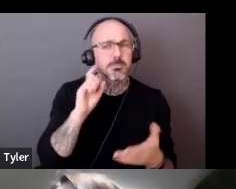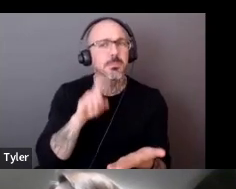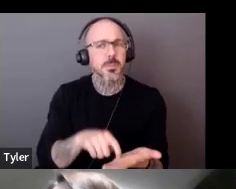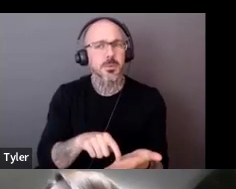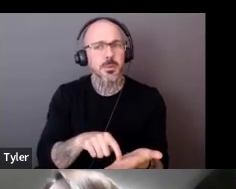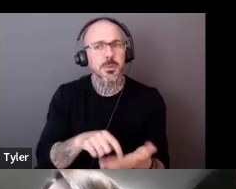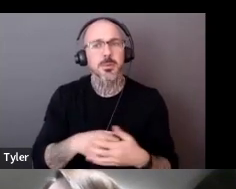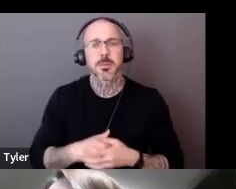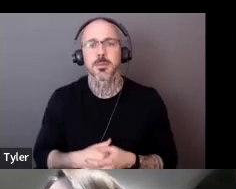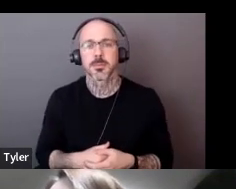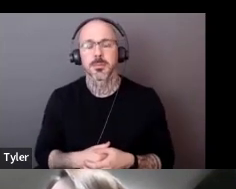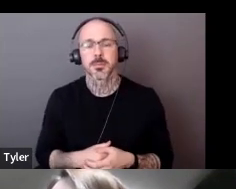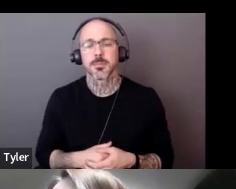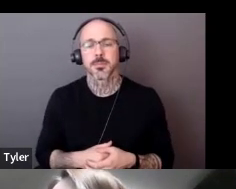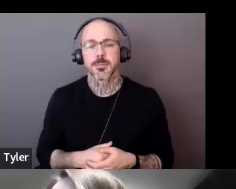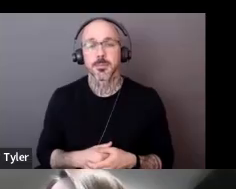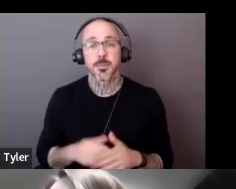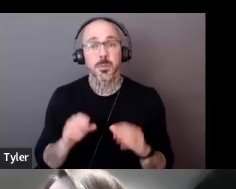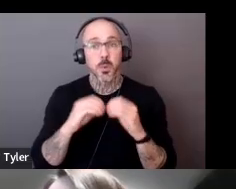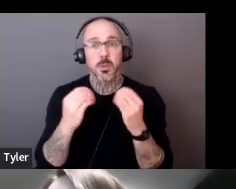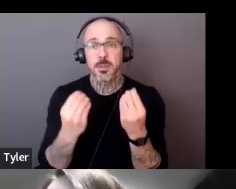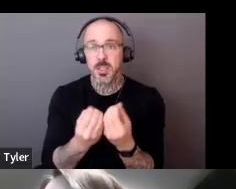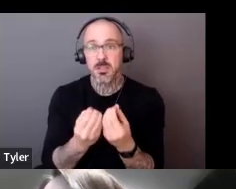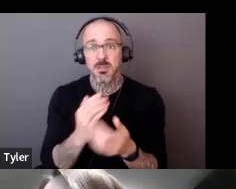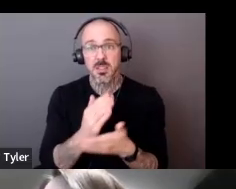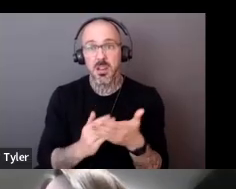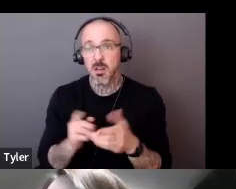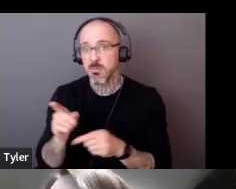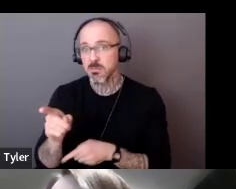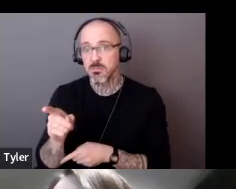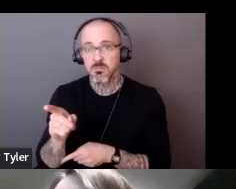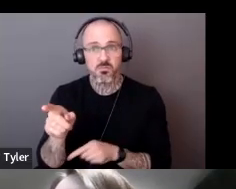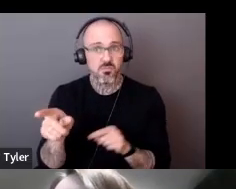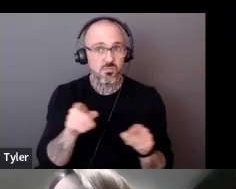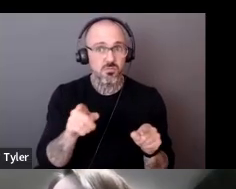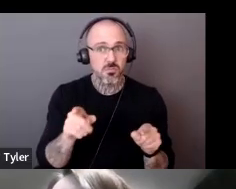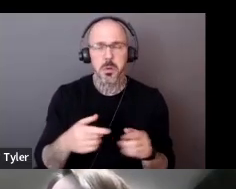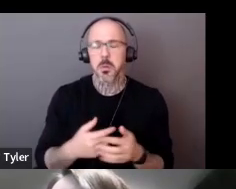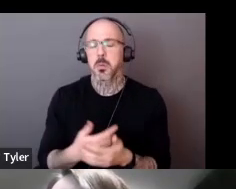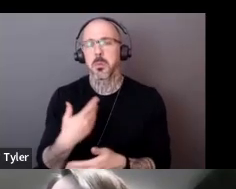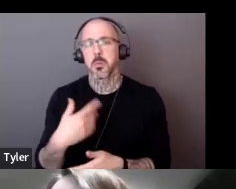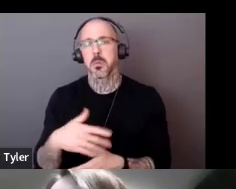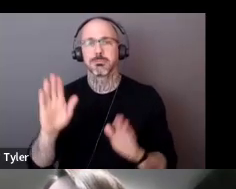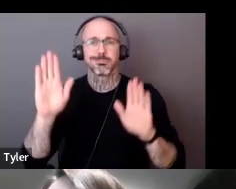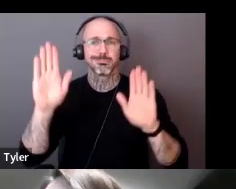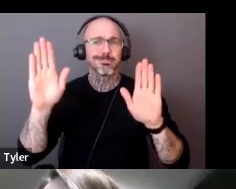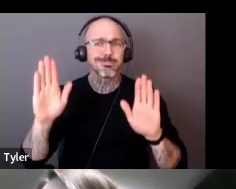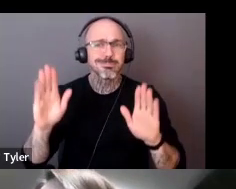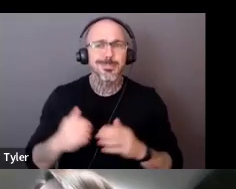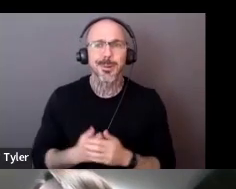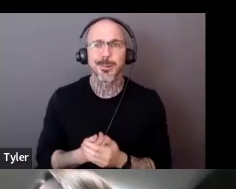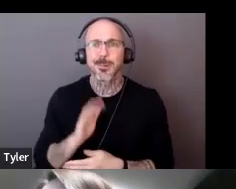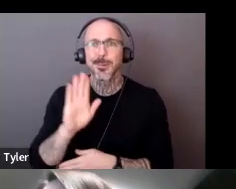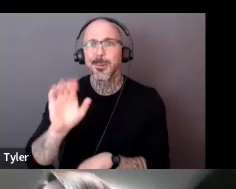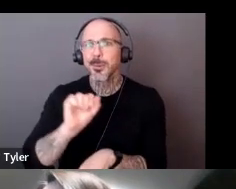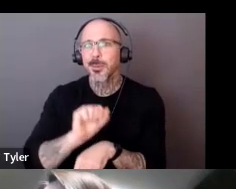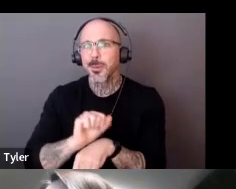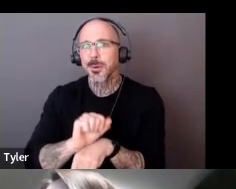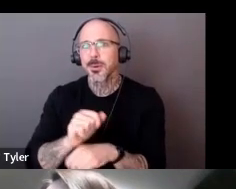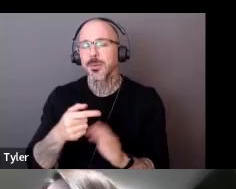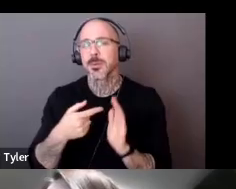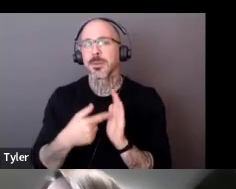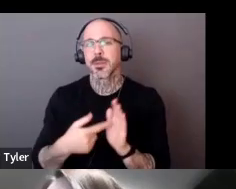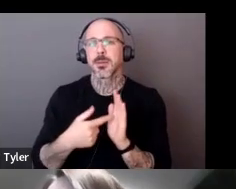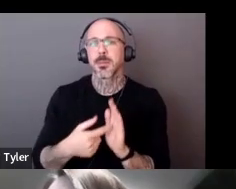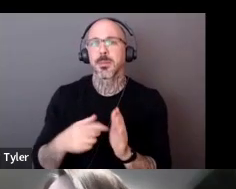And there are some organizations, great organizations, that actually focus on, like Dawn Canada,